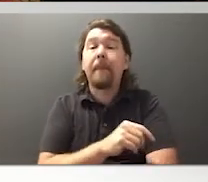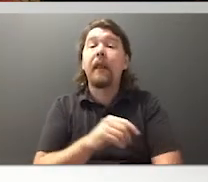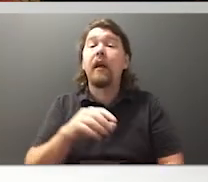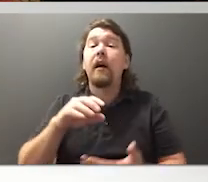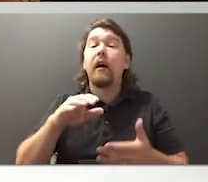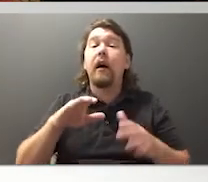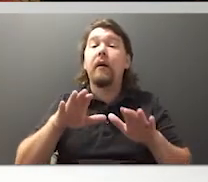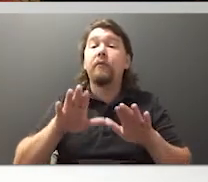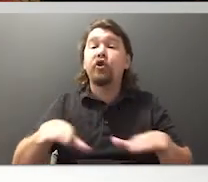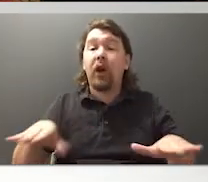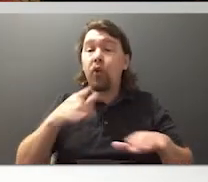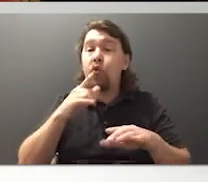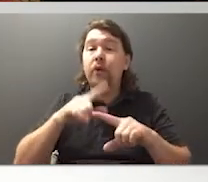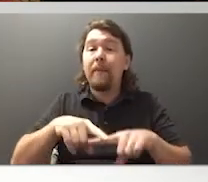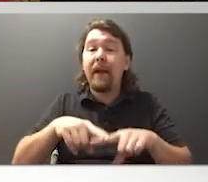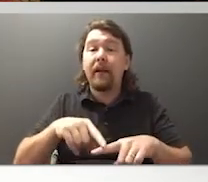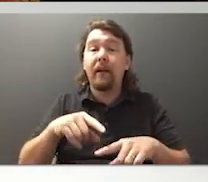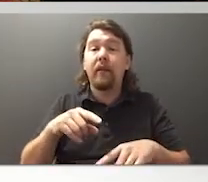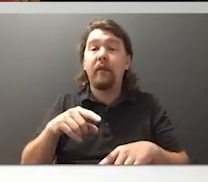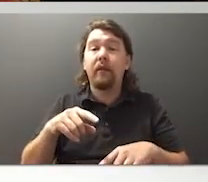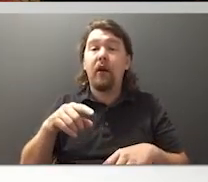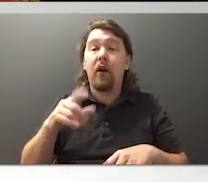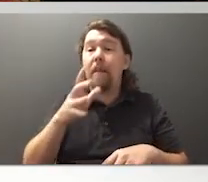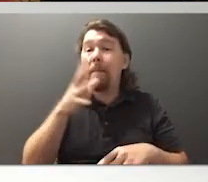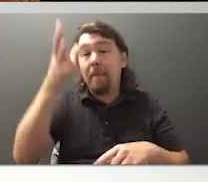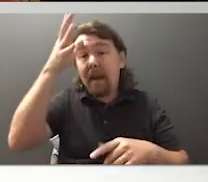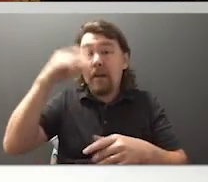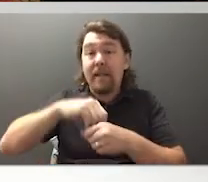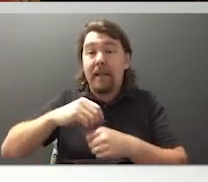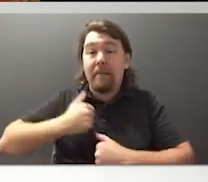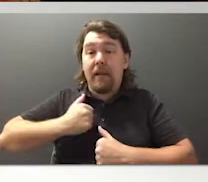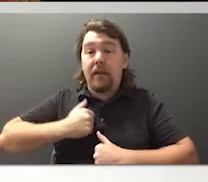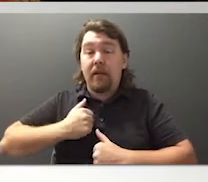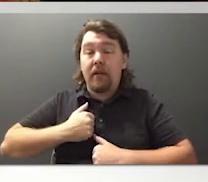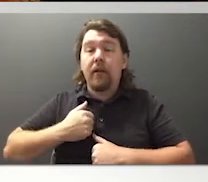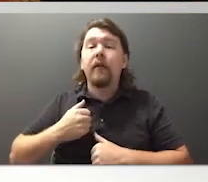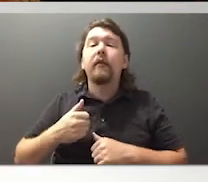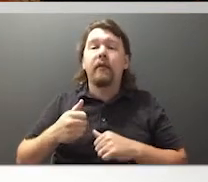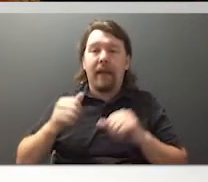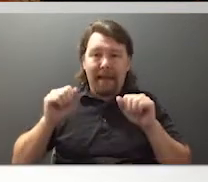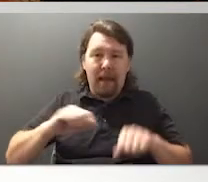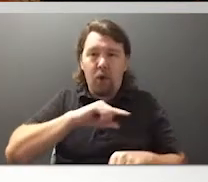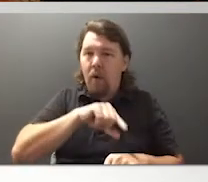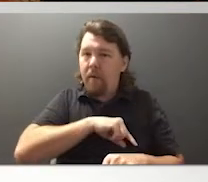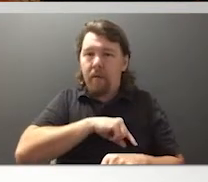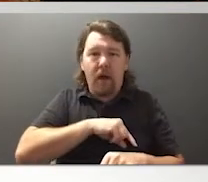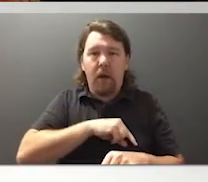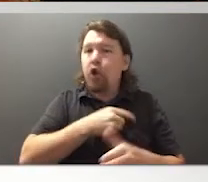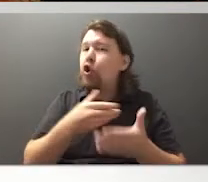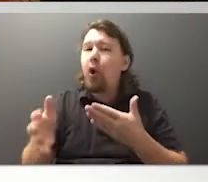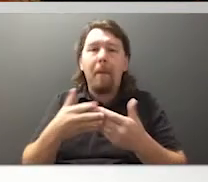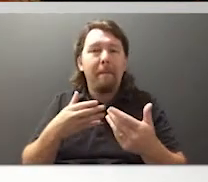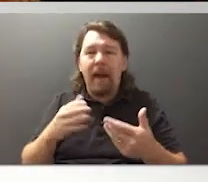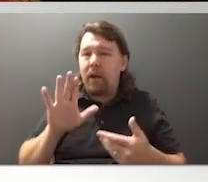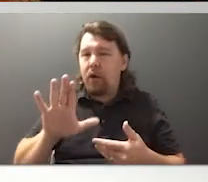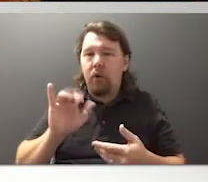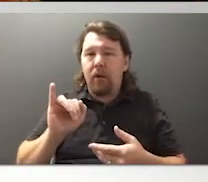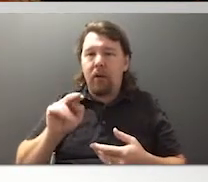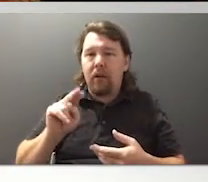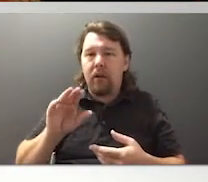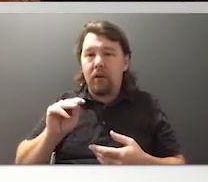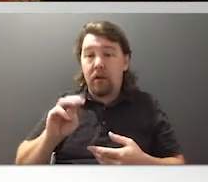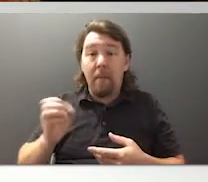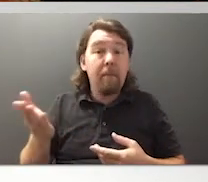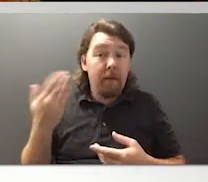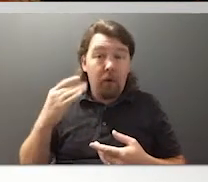of any of the armed forces can now qualify regardless of income. It used to be they had to qualify